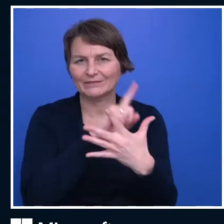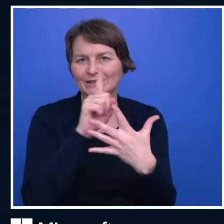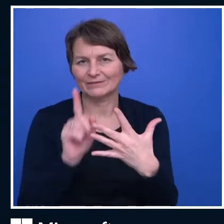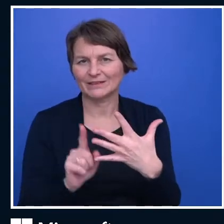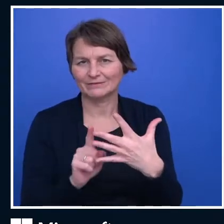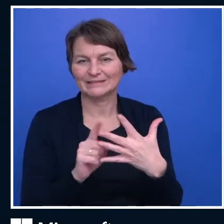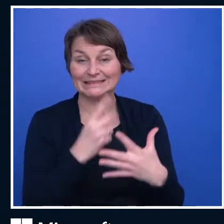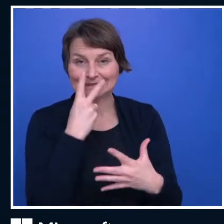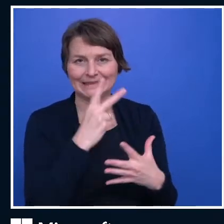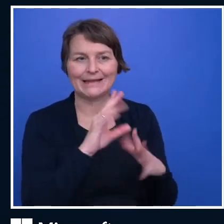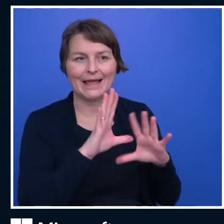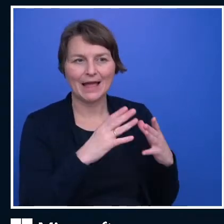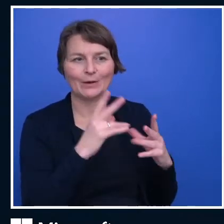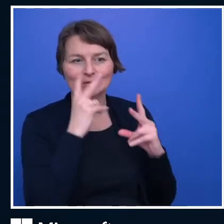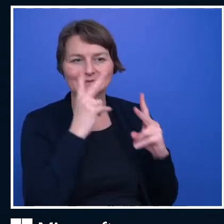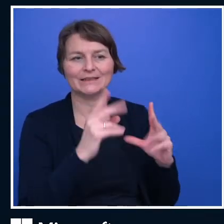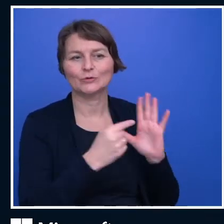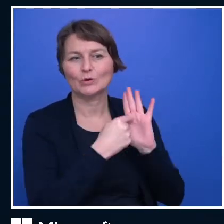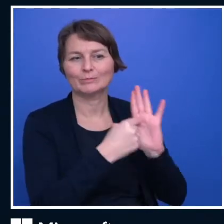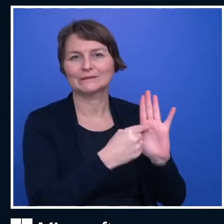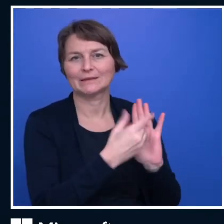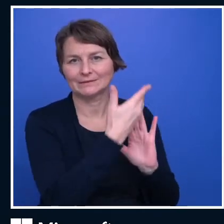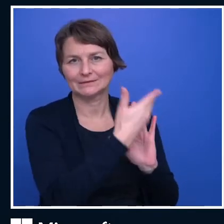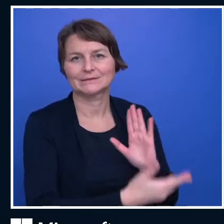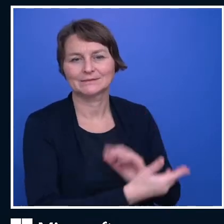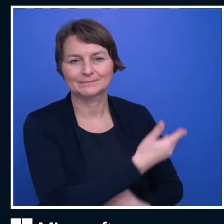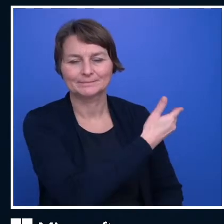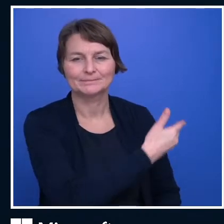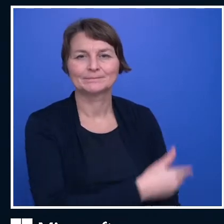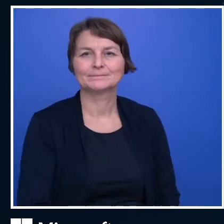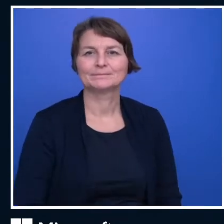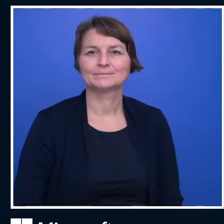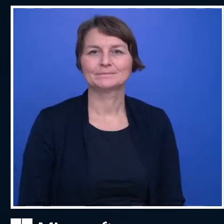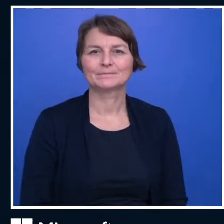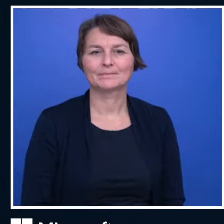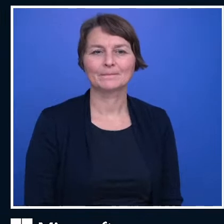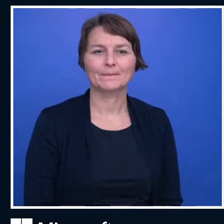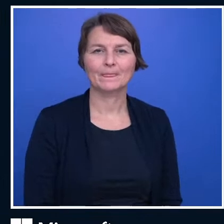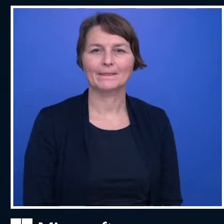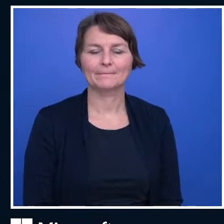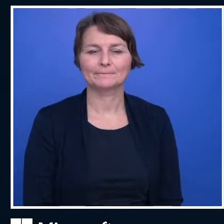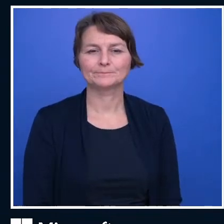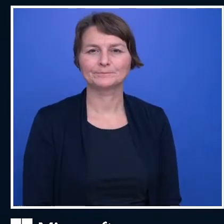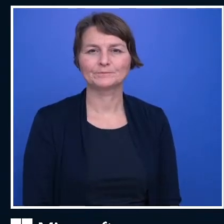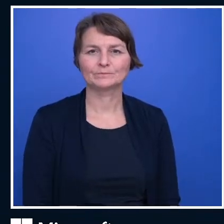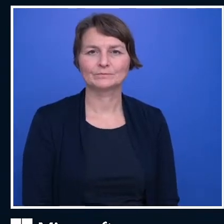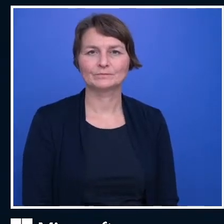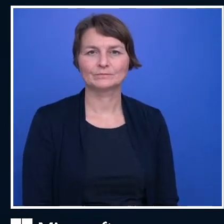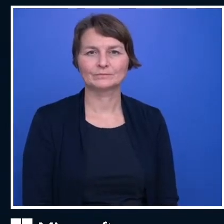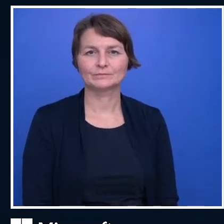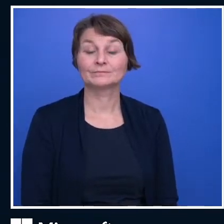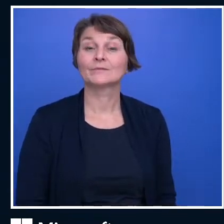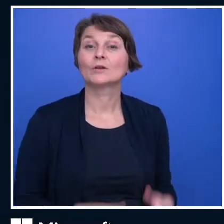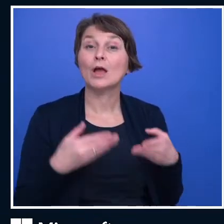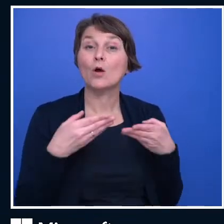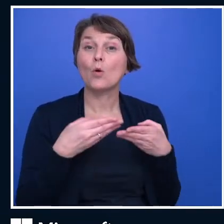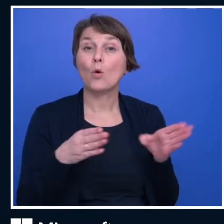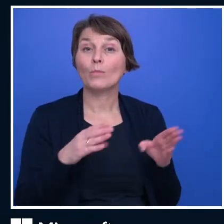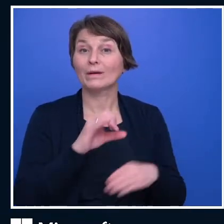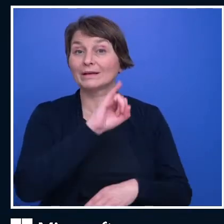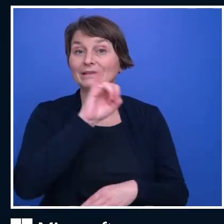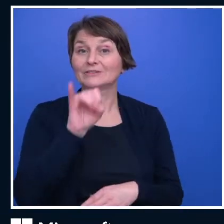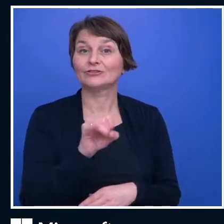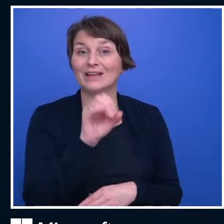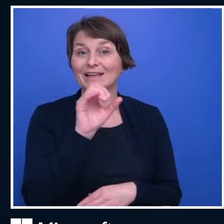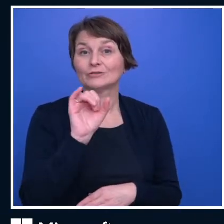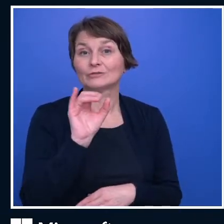is being represented. I'll open my JSON file, one of the JSON files, to show